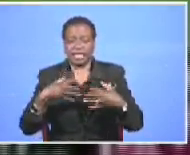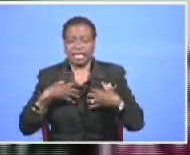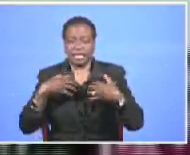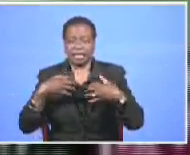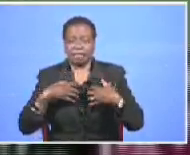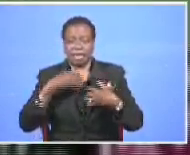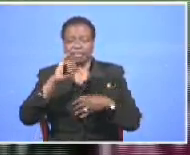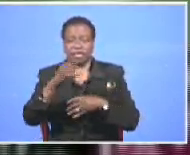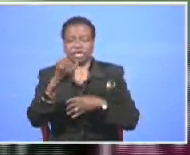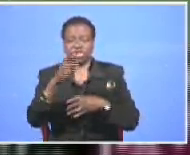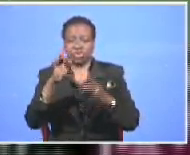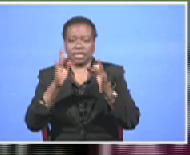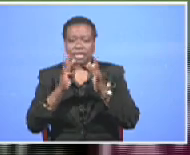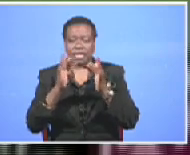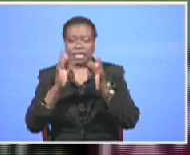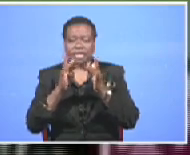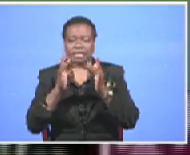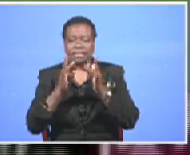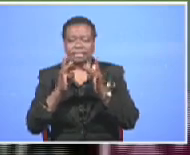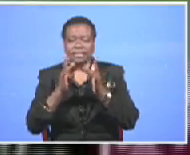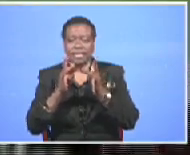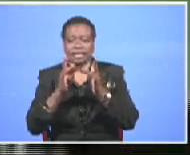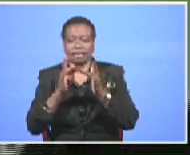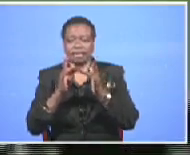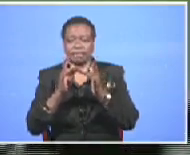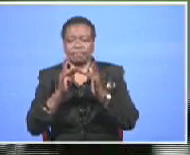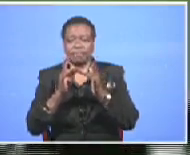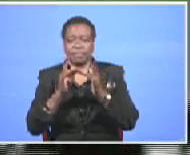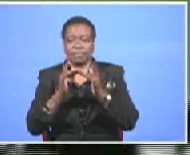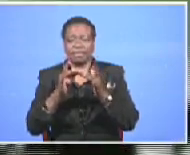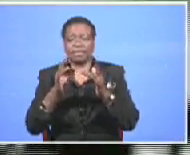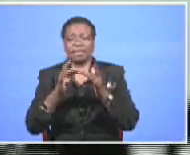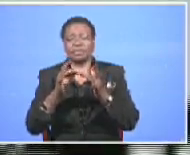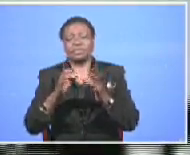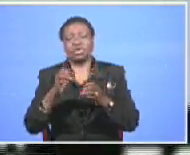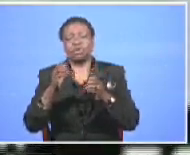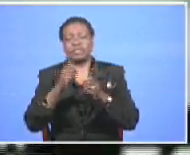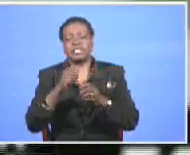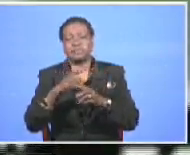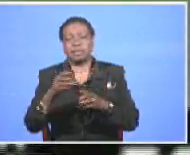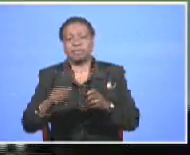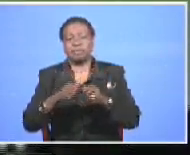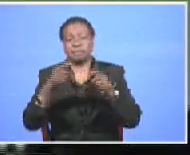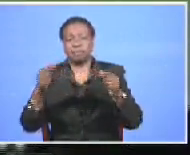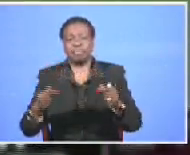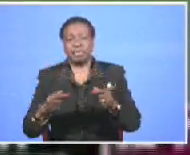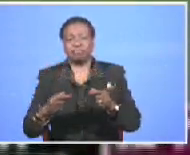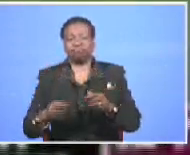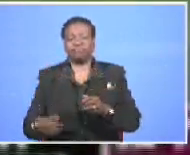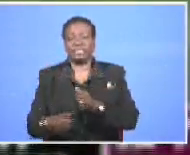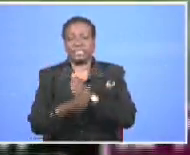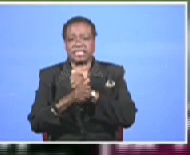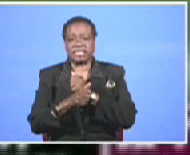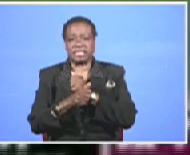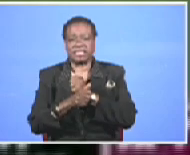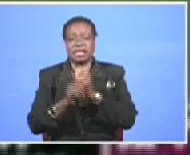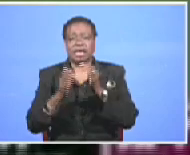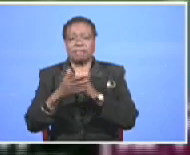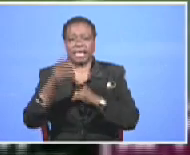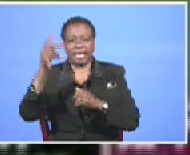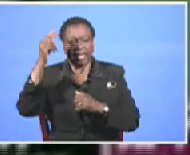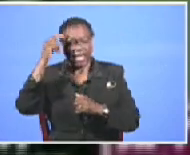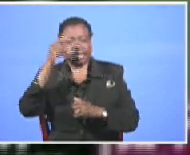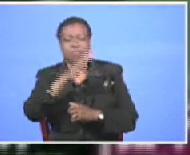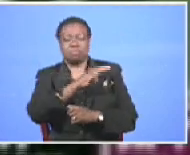Tech Hokies in the Military Bowl earlier this week. The Bearcats offense got a big assist from backup quarterback Hayden Moore, a senior who made